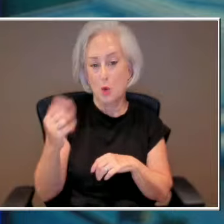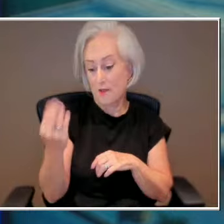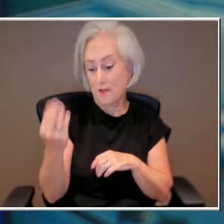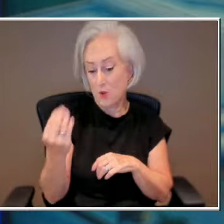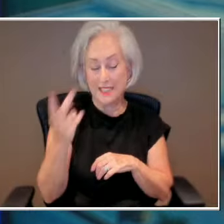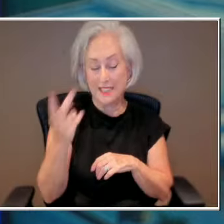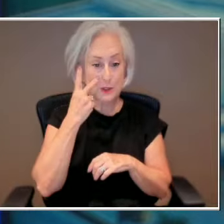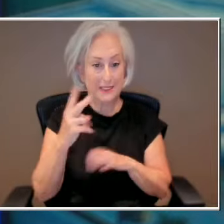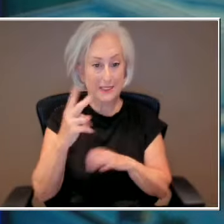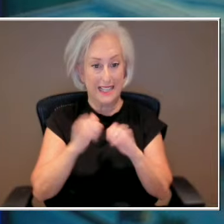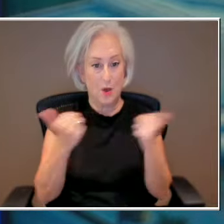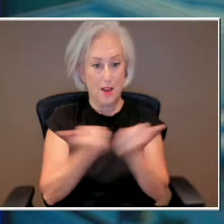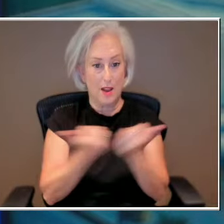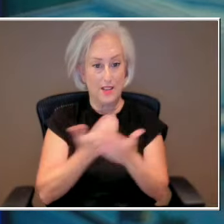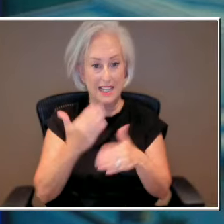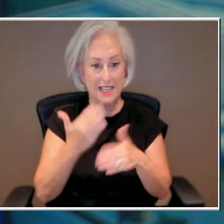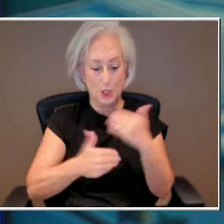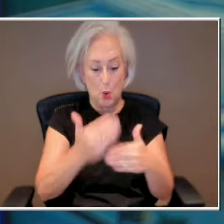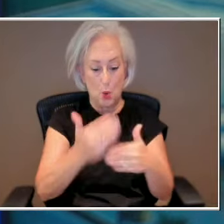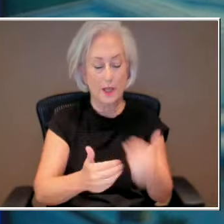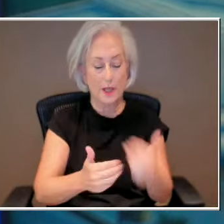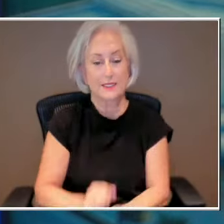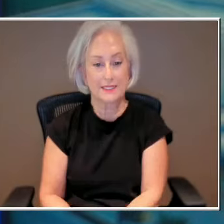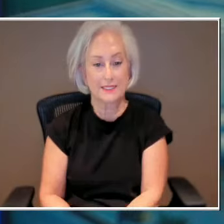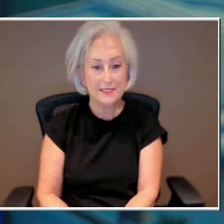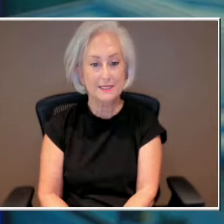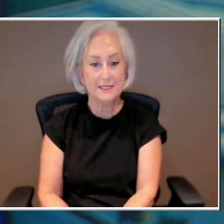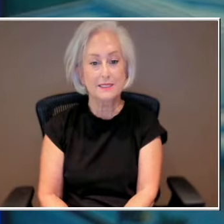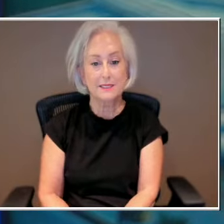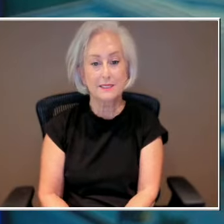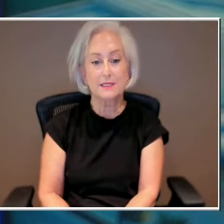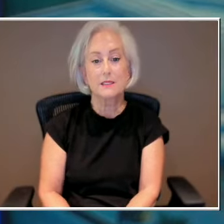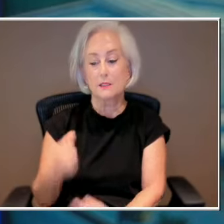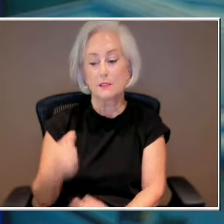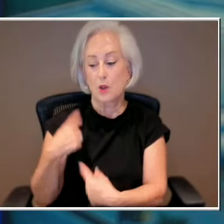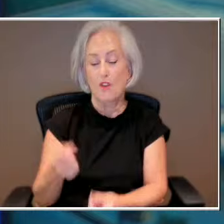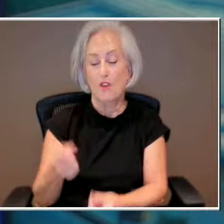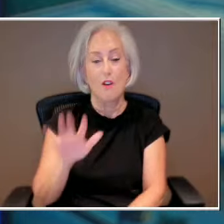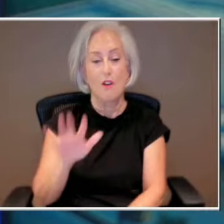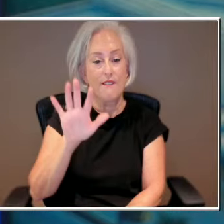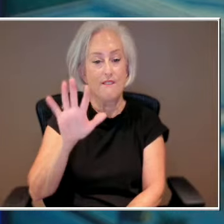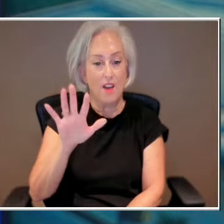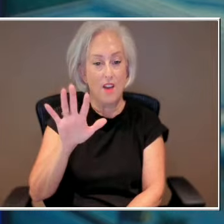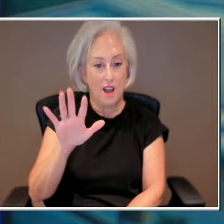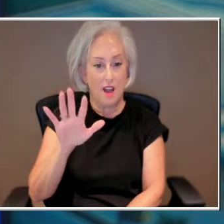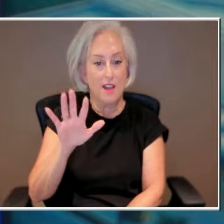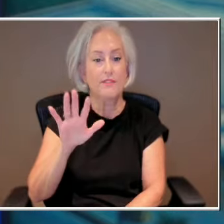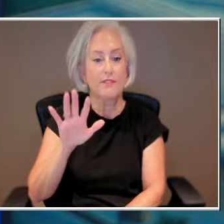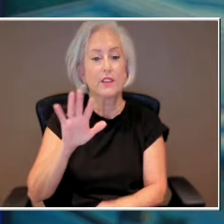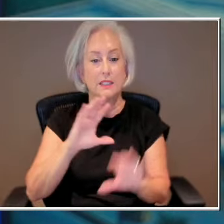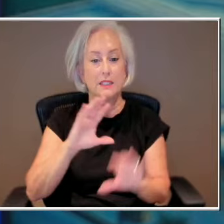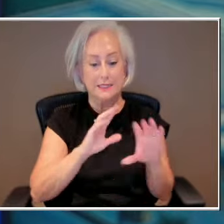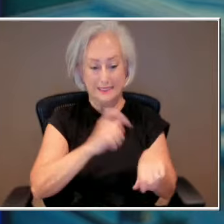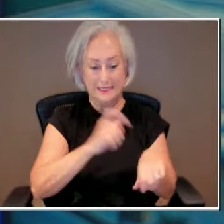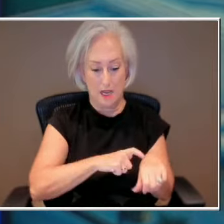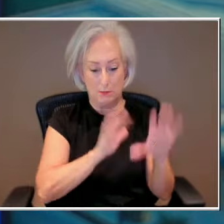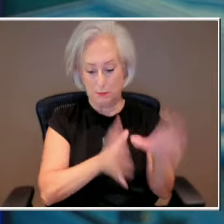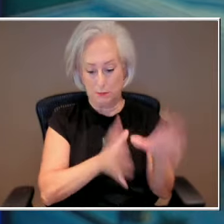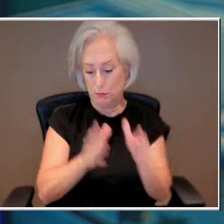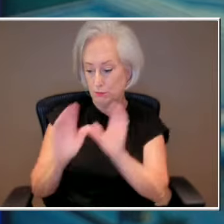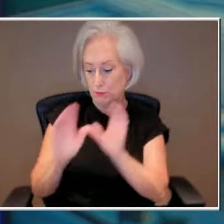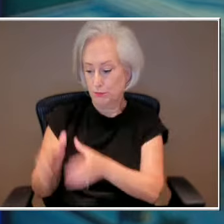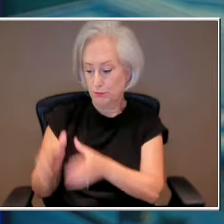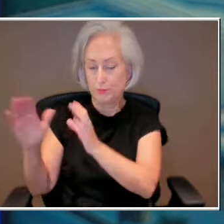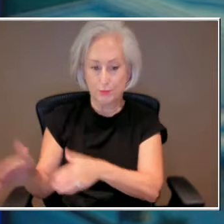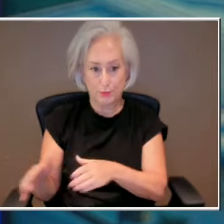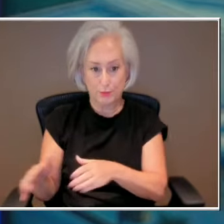going. I did 5 rounds of radiation with Dr. Stecklein, who I was here with in April. Didn't think that I